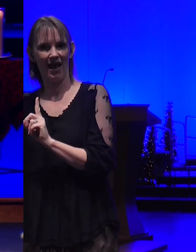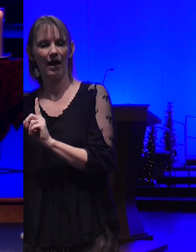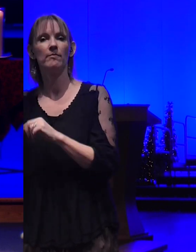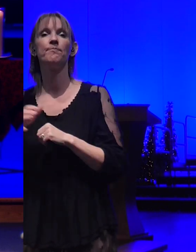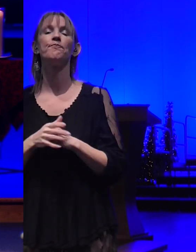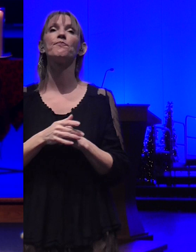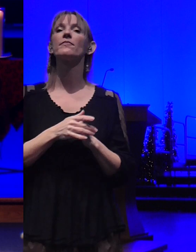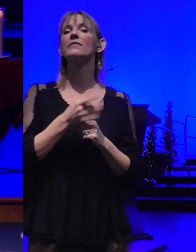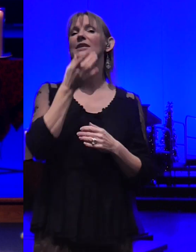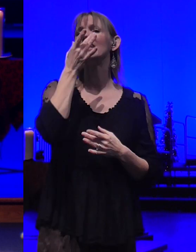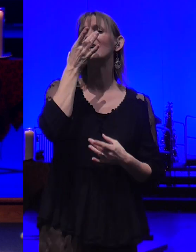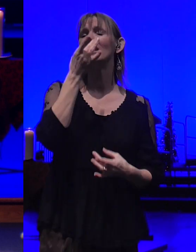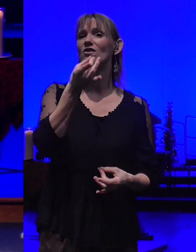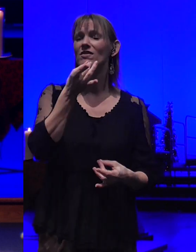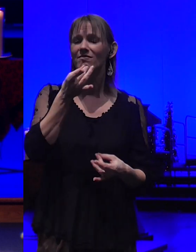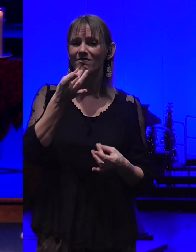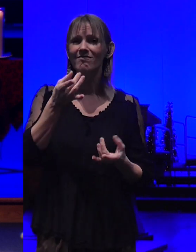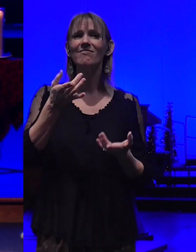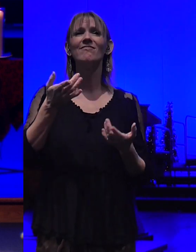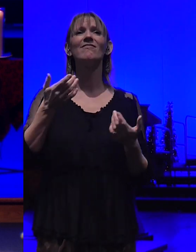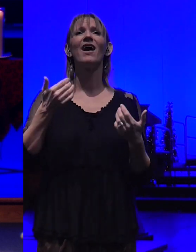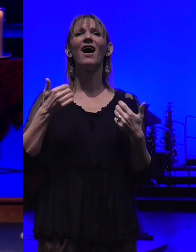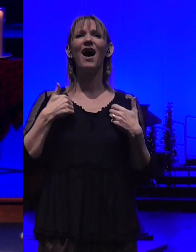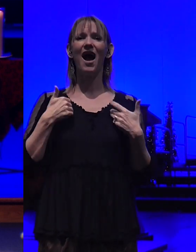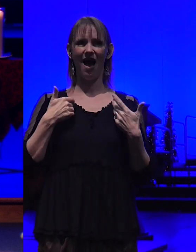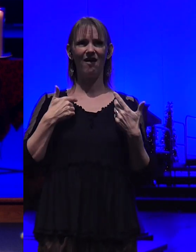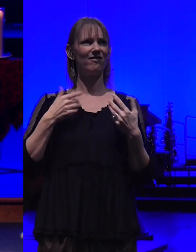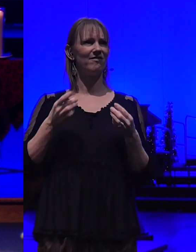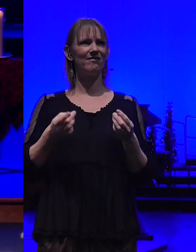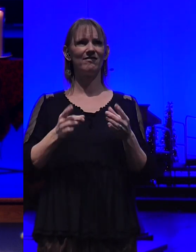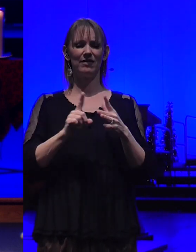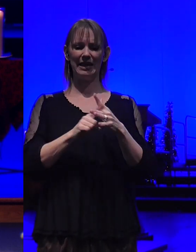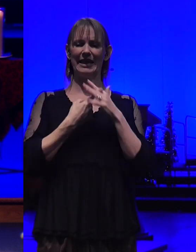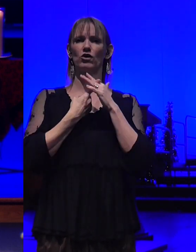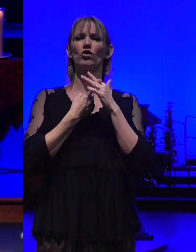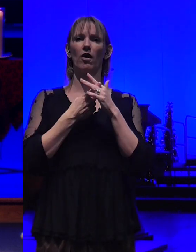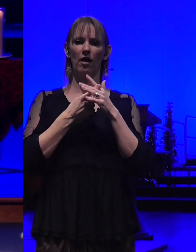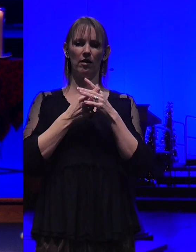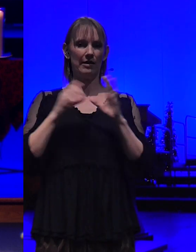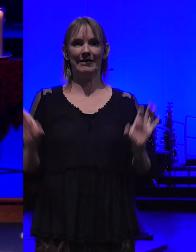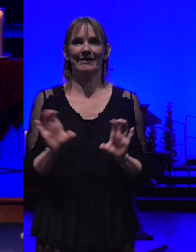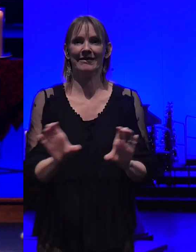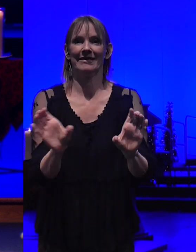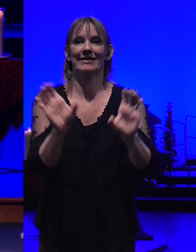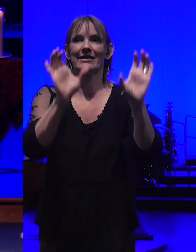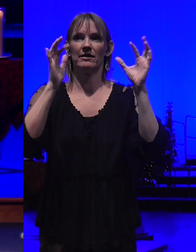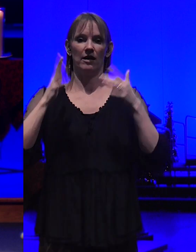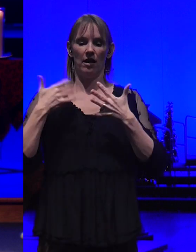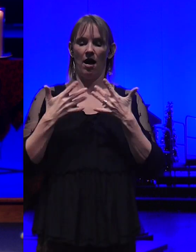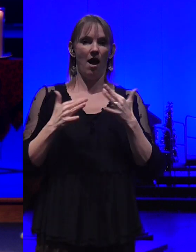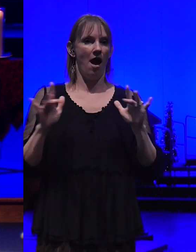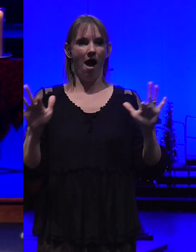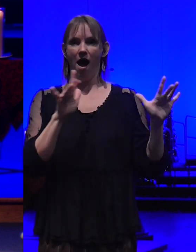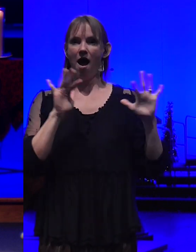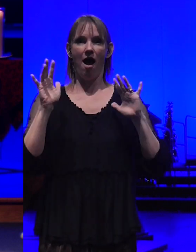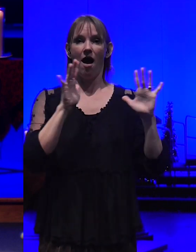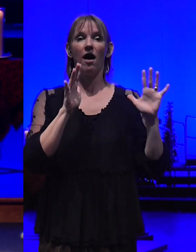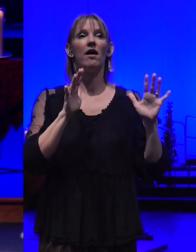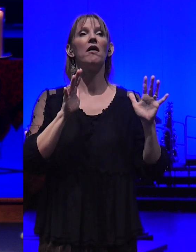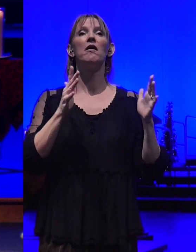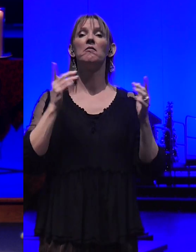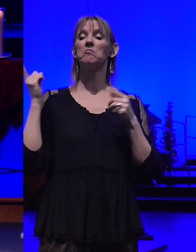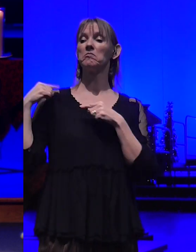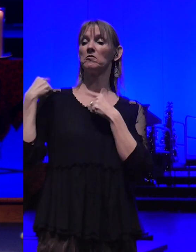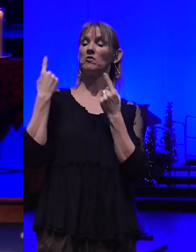is that there's an initial burst of activity and some progress. Interesting, though, in the cases I've worked with